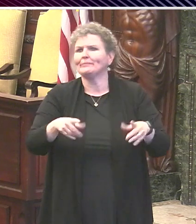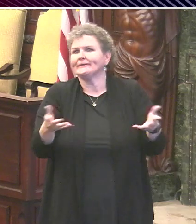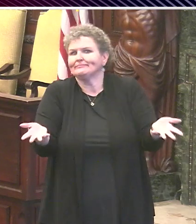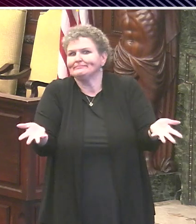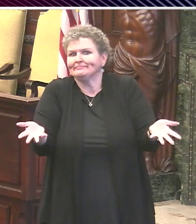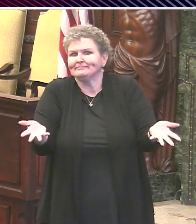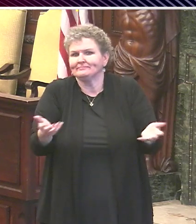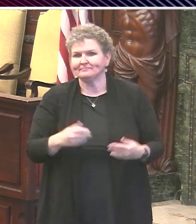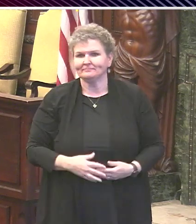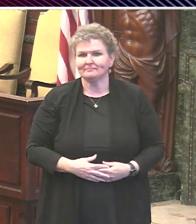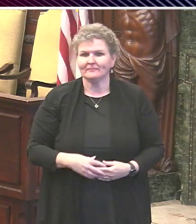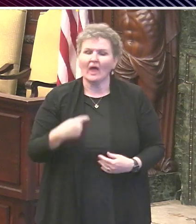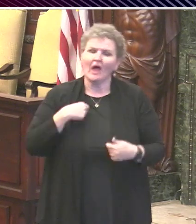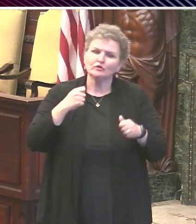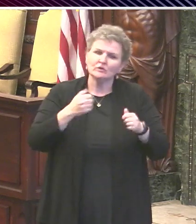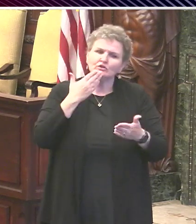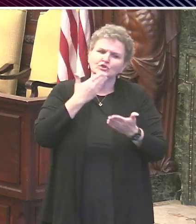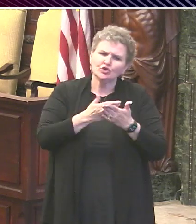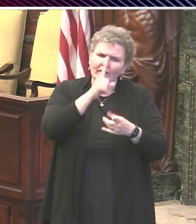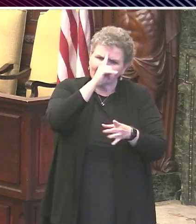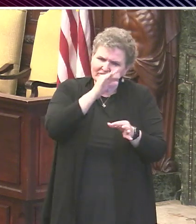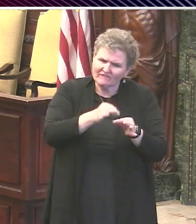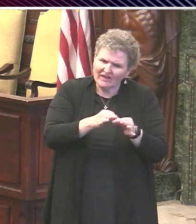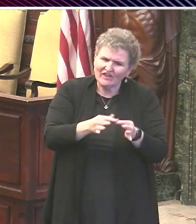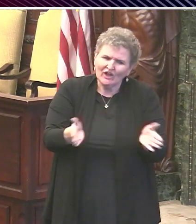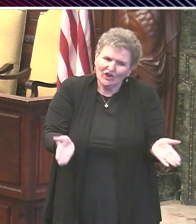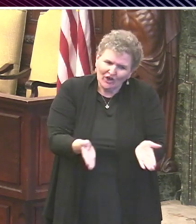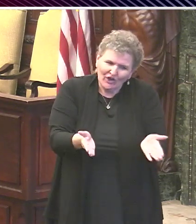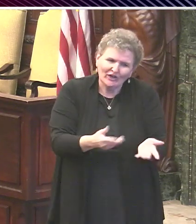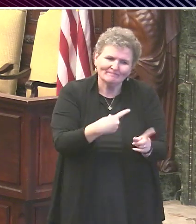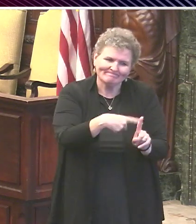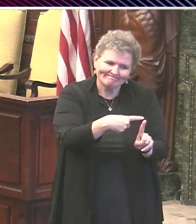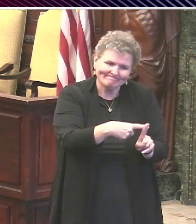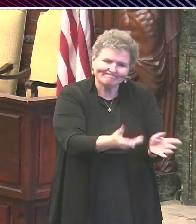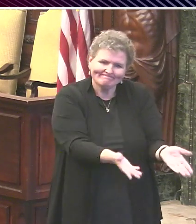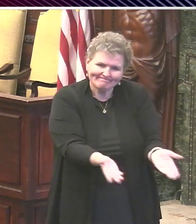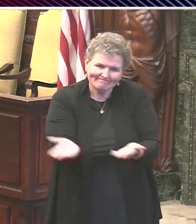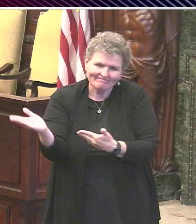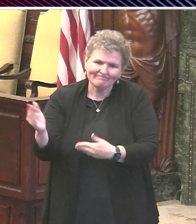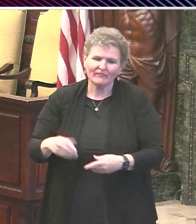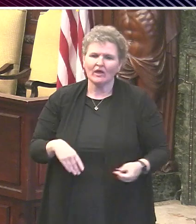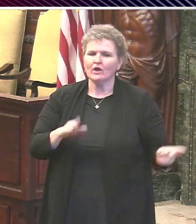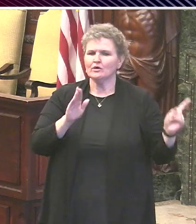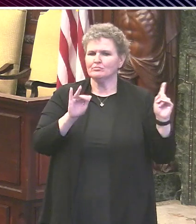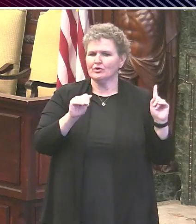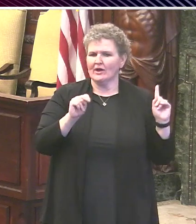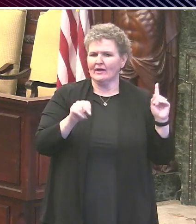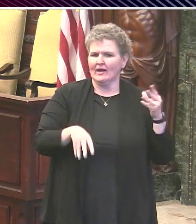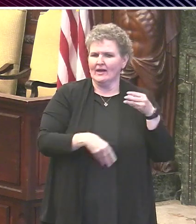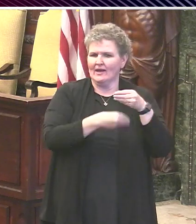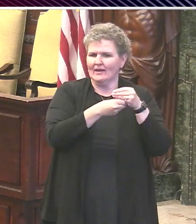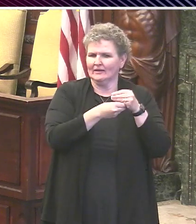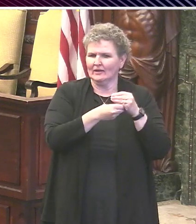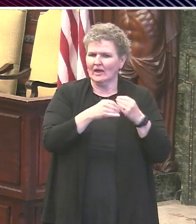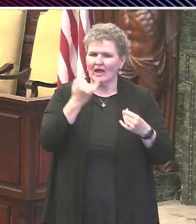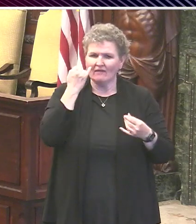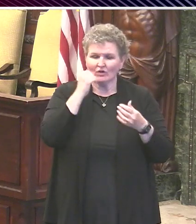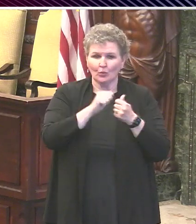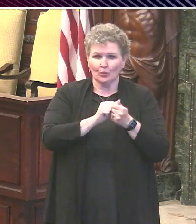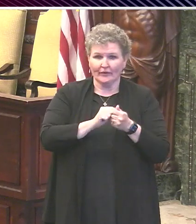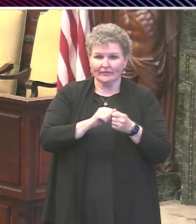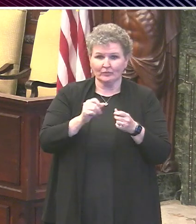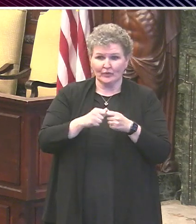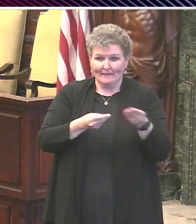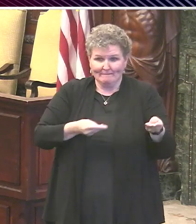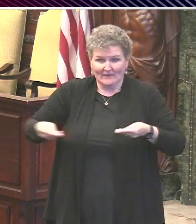do. Susan, I just want to, so for the last several weeks, we have been working through mediators,